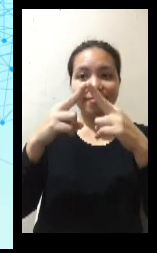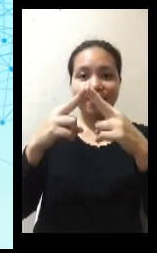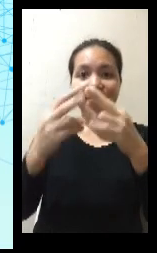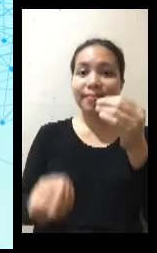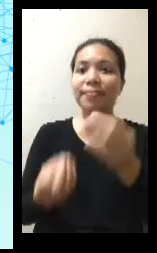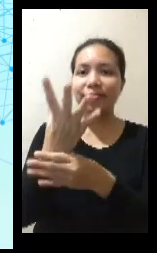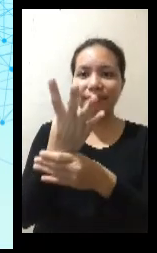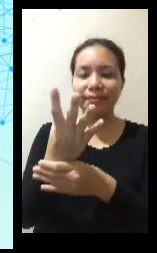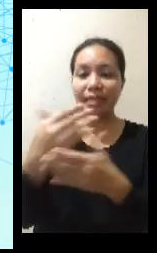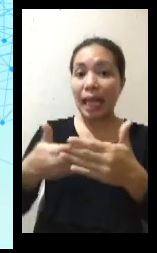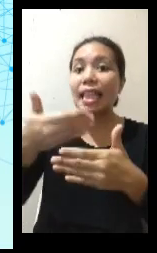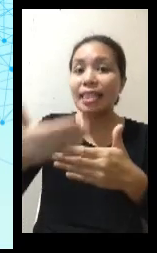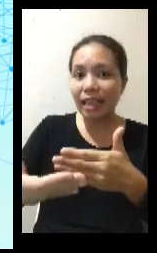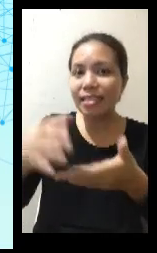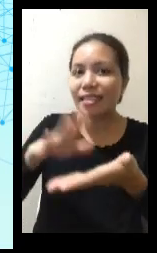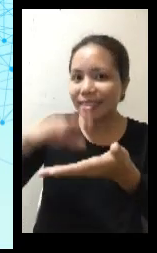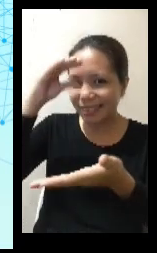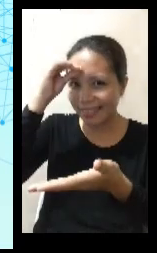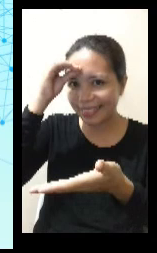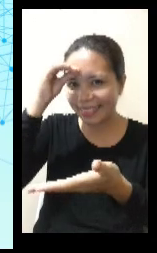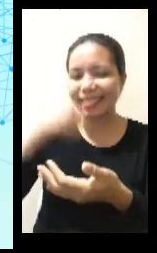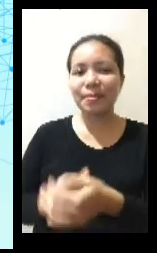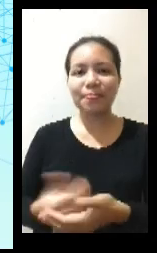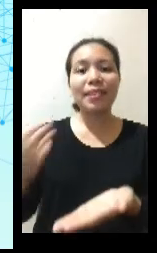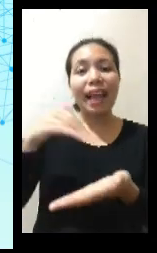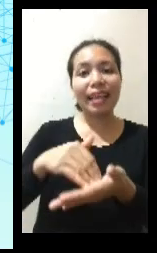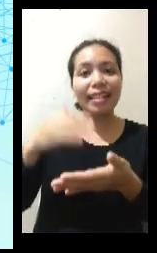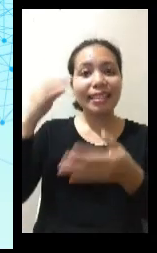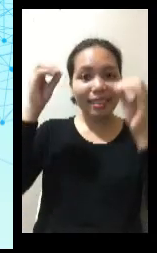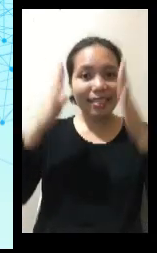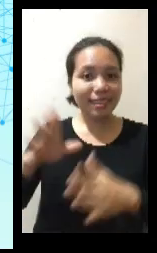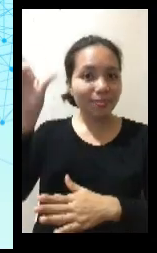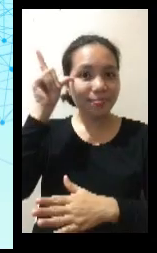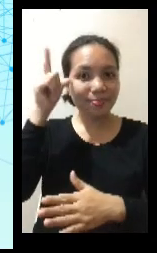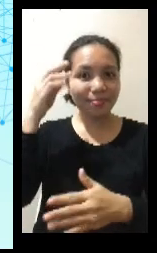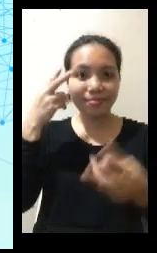in. Up next is about how and why volcanic eruptions occur.